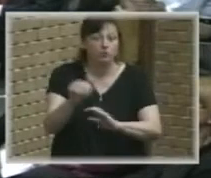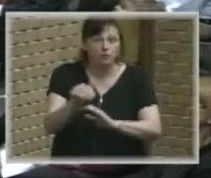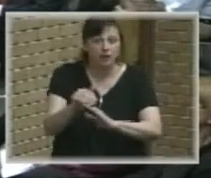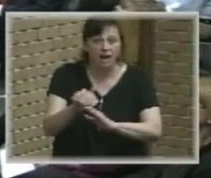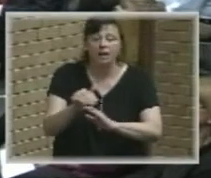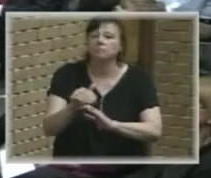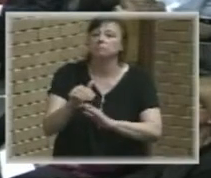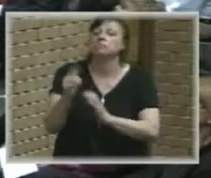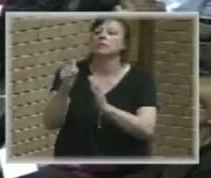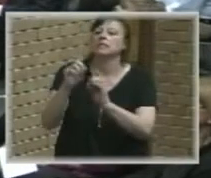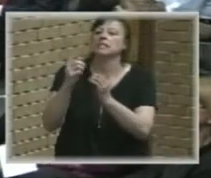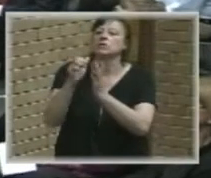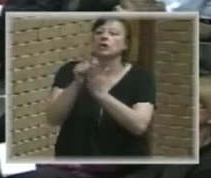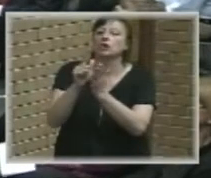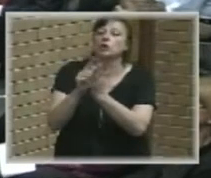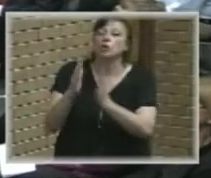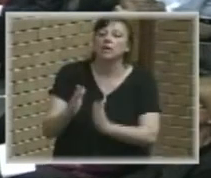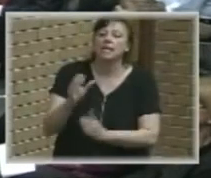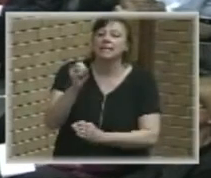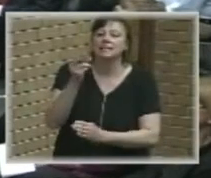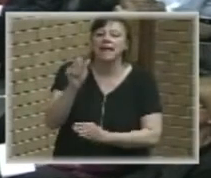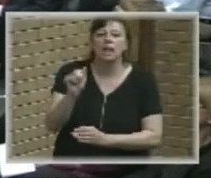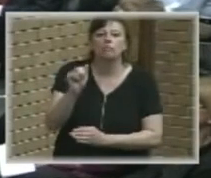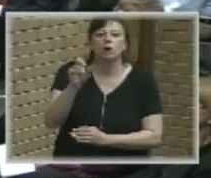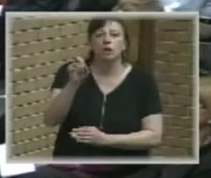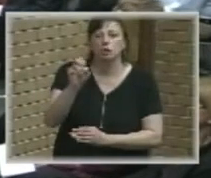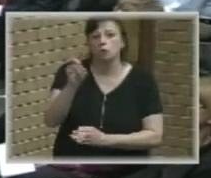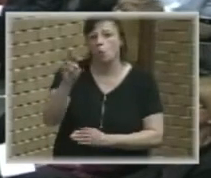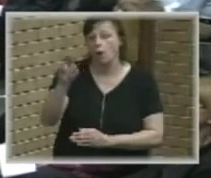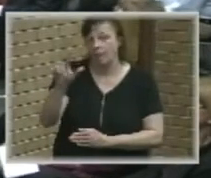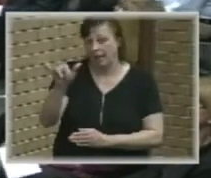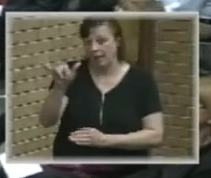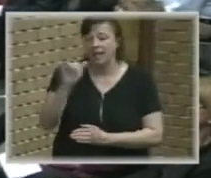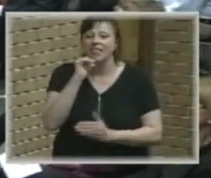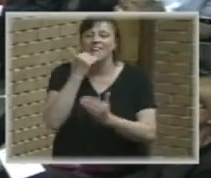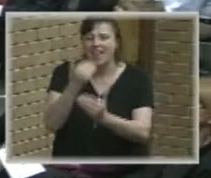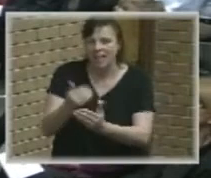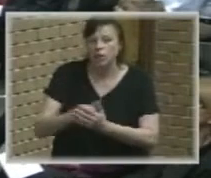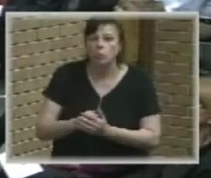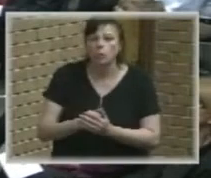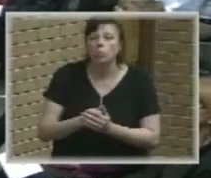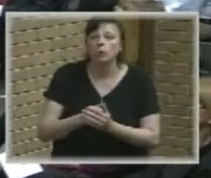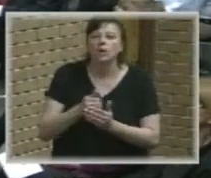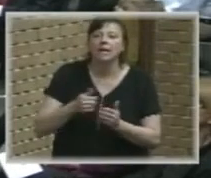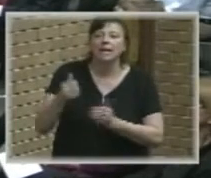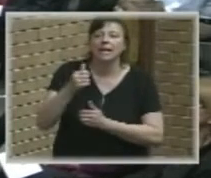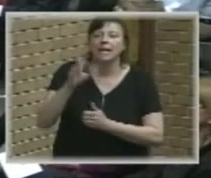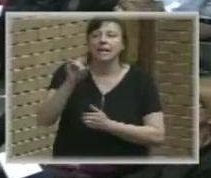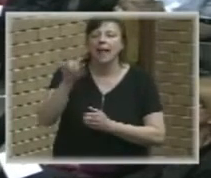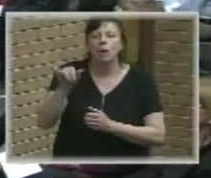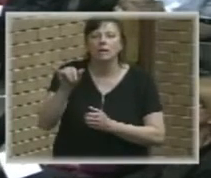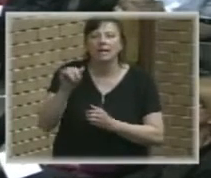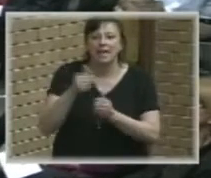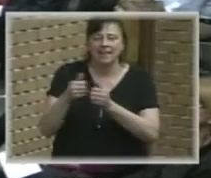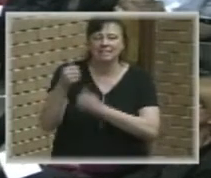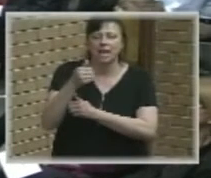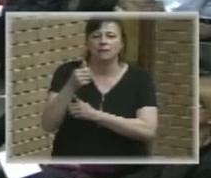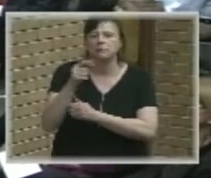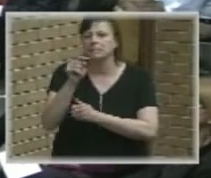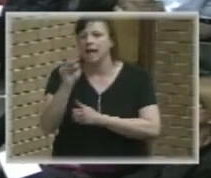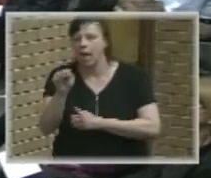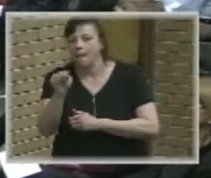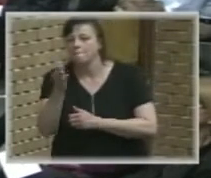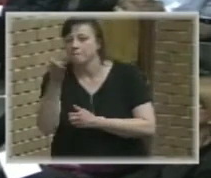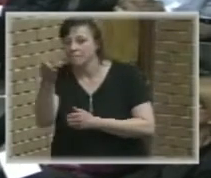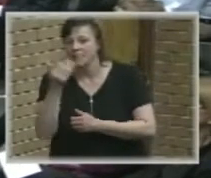district attorney, Sandra Dorley, is here. Thank you. Deputy County Executive Tom Van Strydunk is